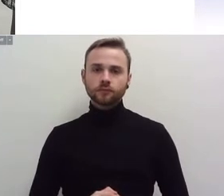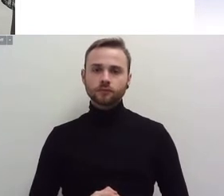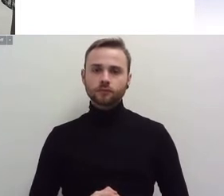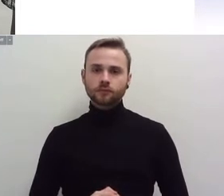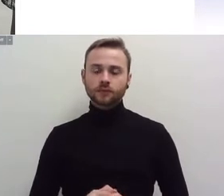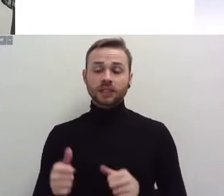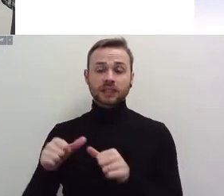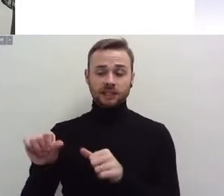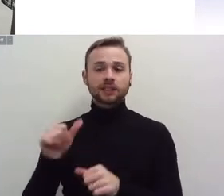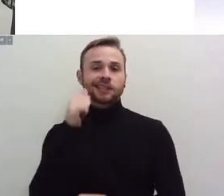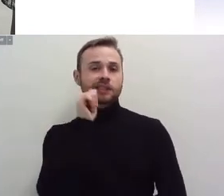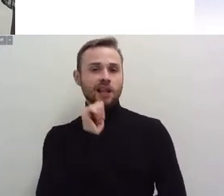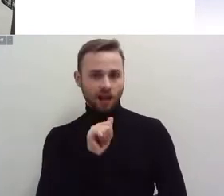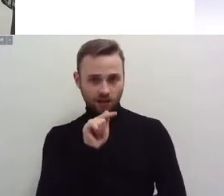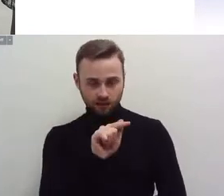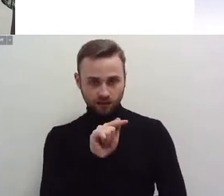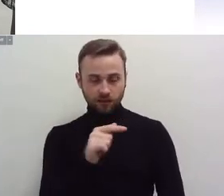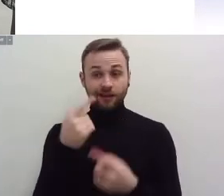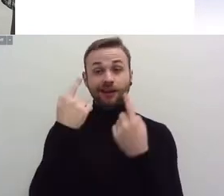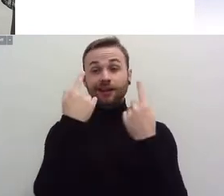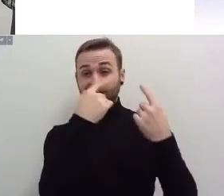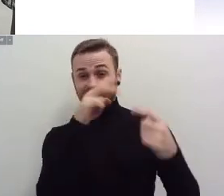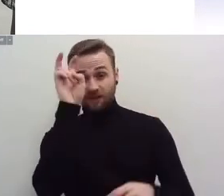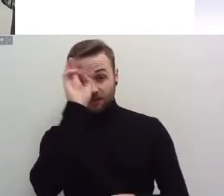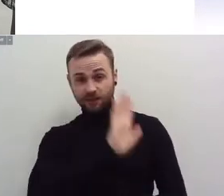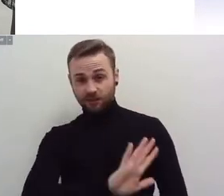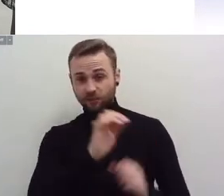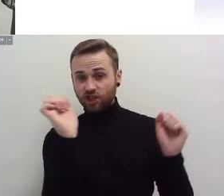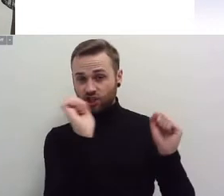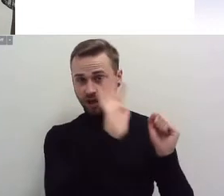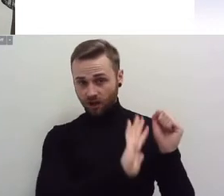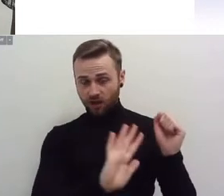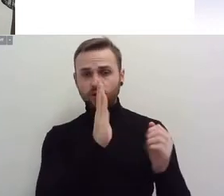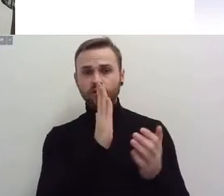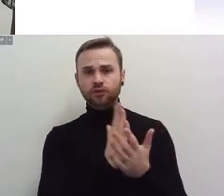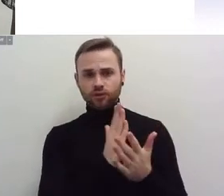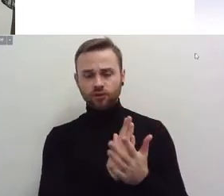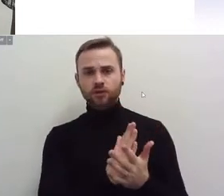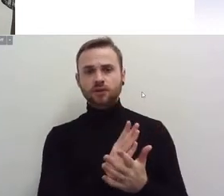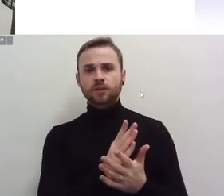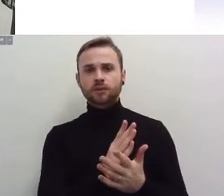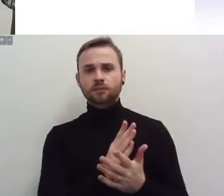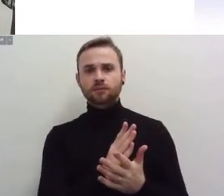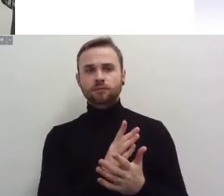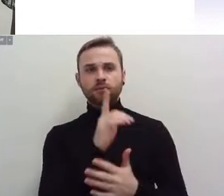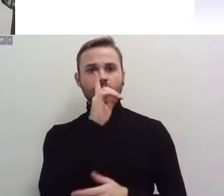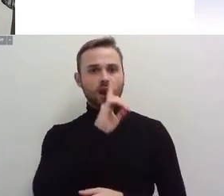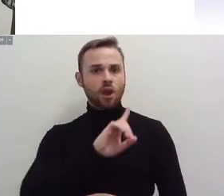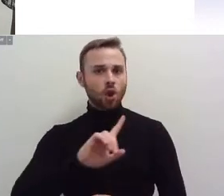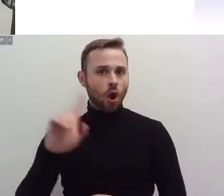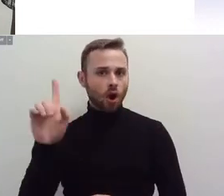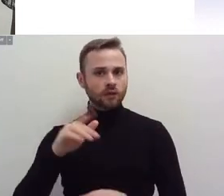so their services are provided within municipalities and regions, and they may not have